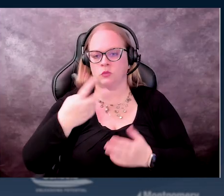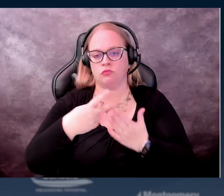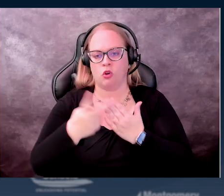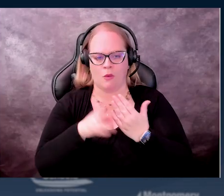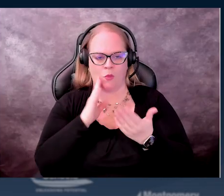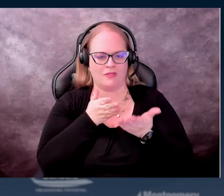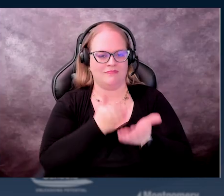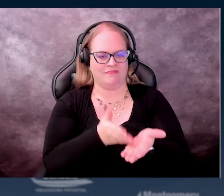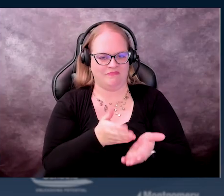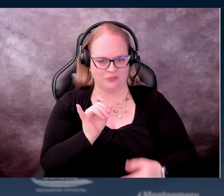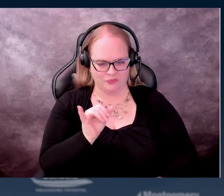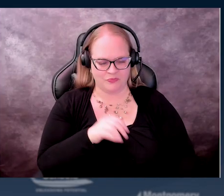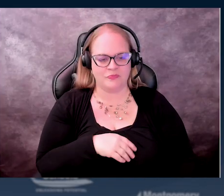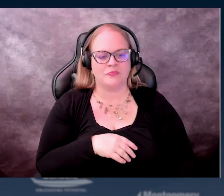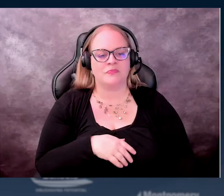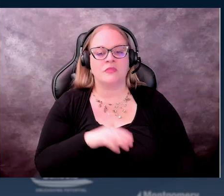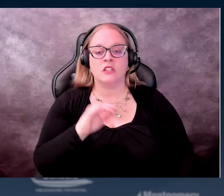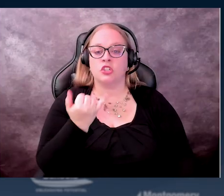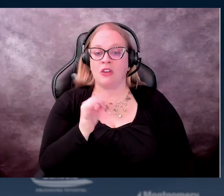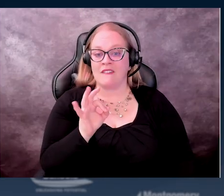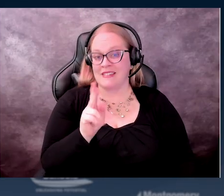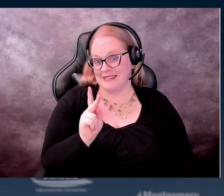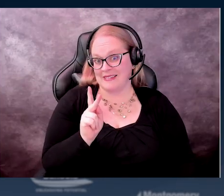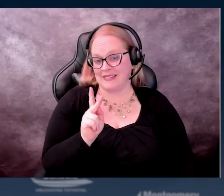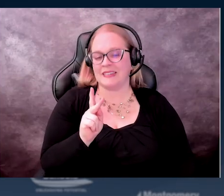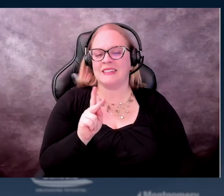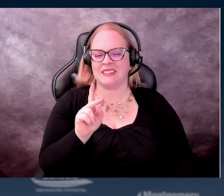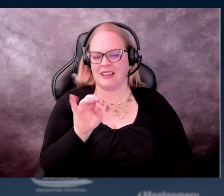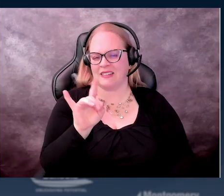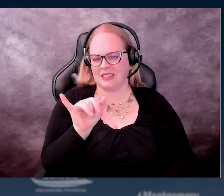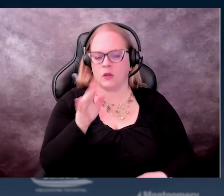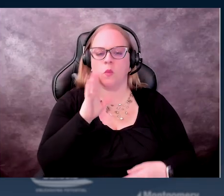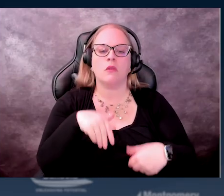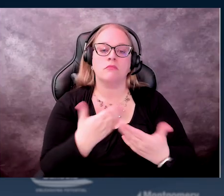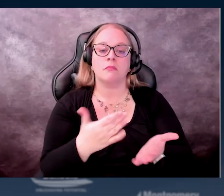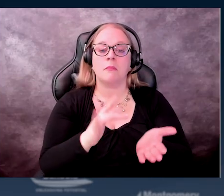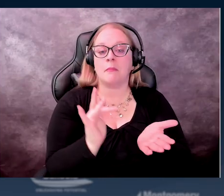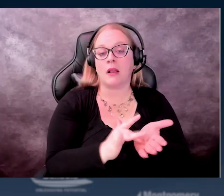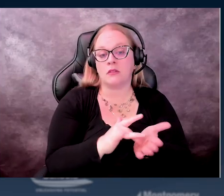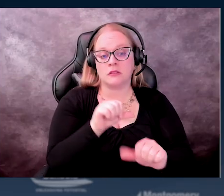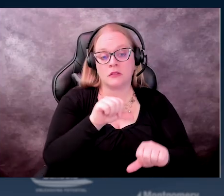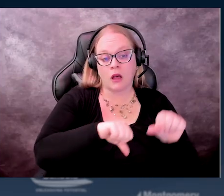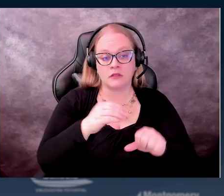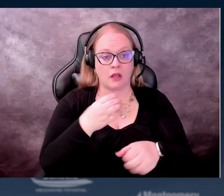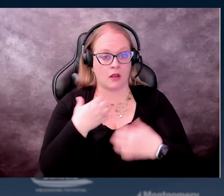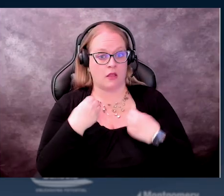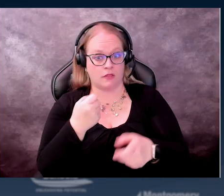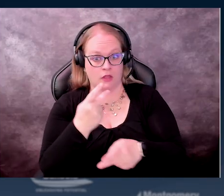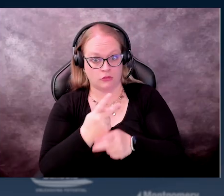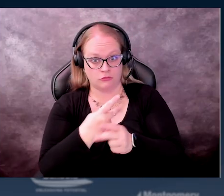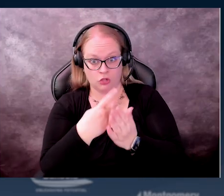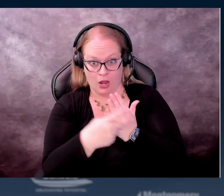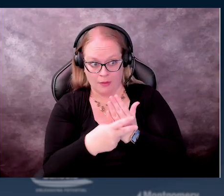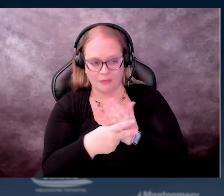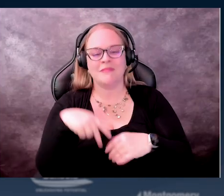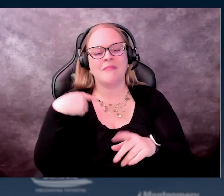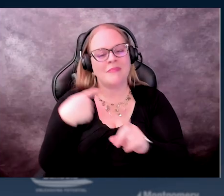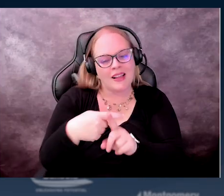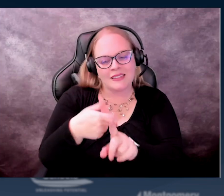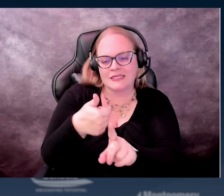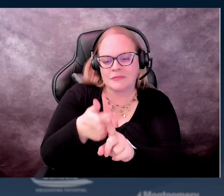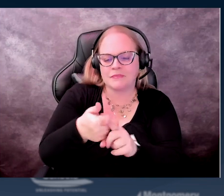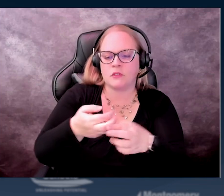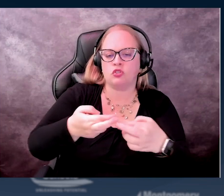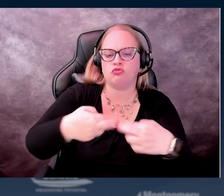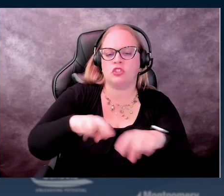will offer the medical science and healthcare program. In addition, they are the regional IB program